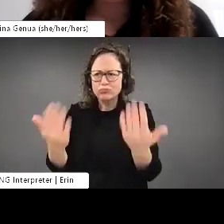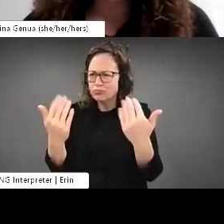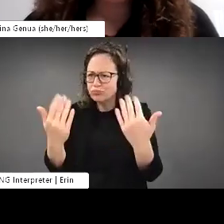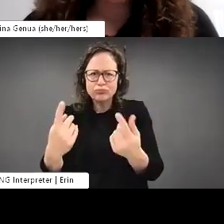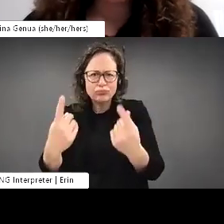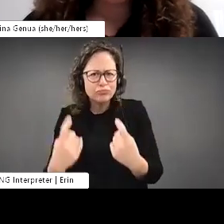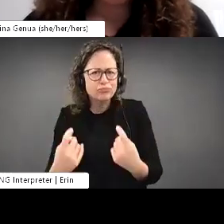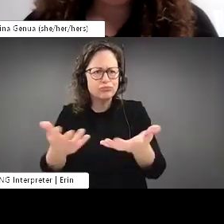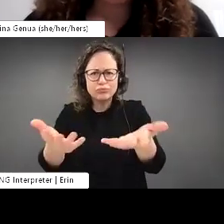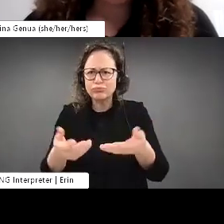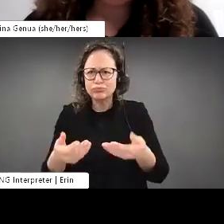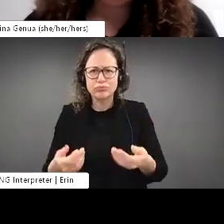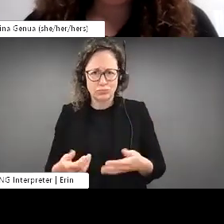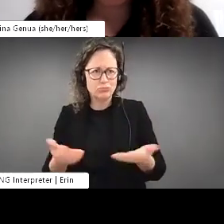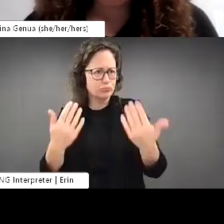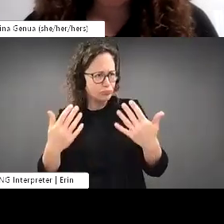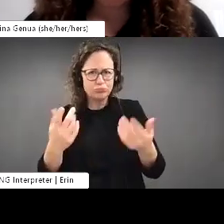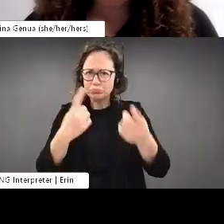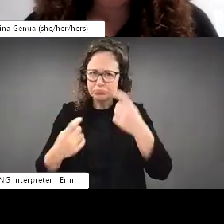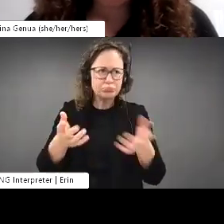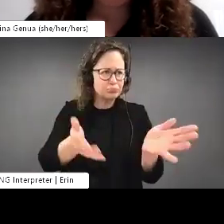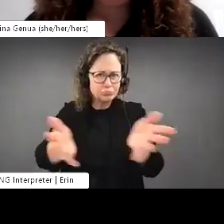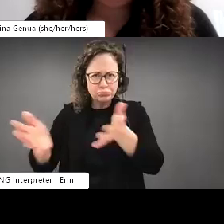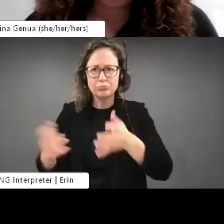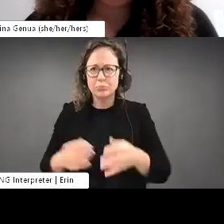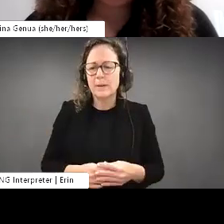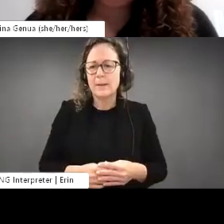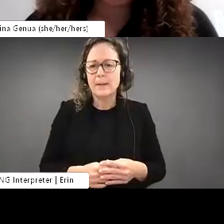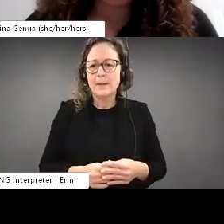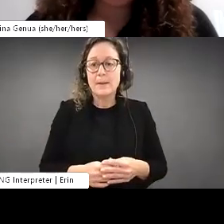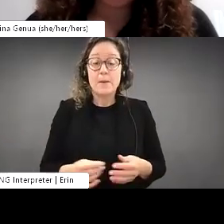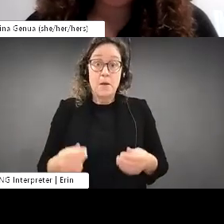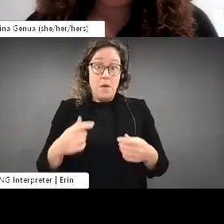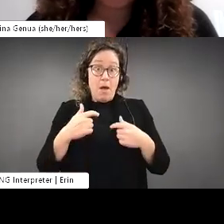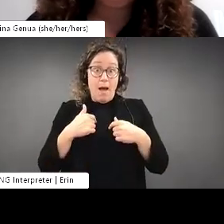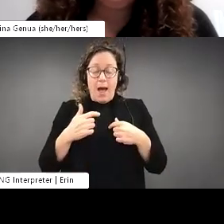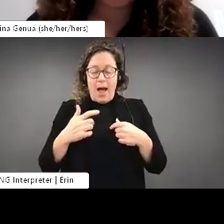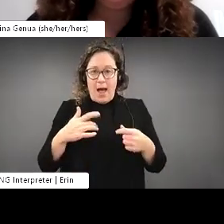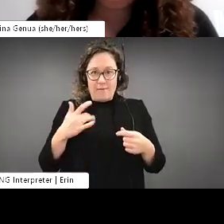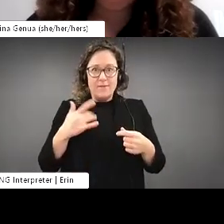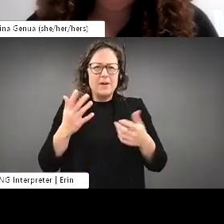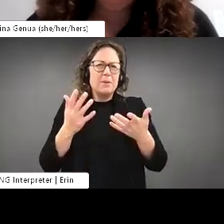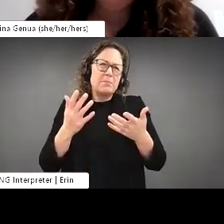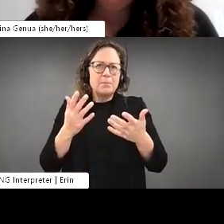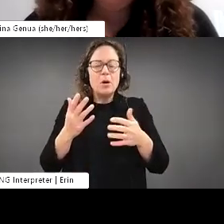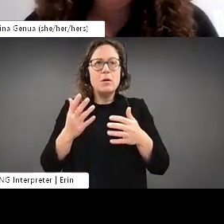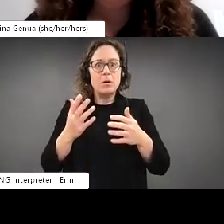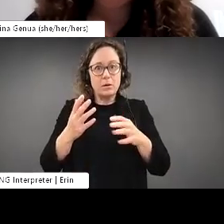I also think it's important having, a basic knowledge of what it is you're going in asking